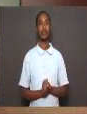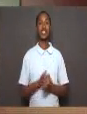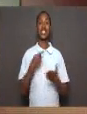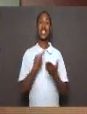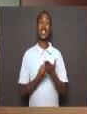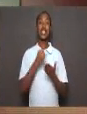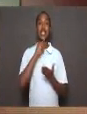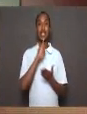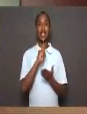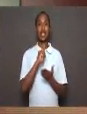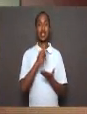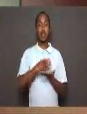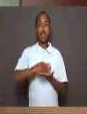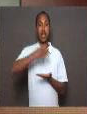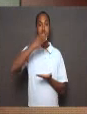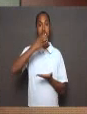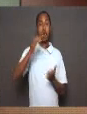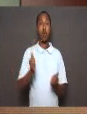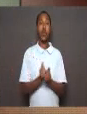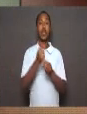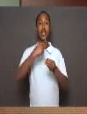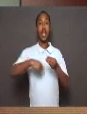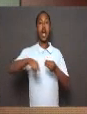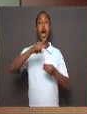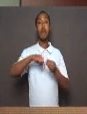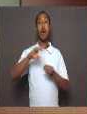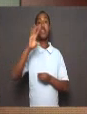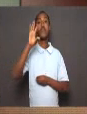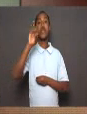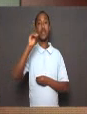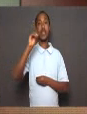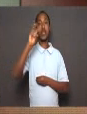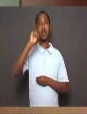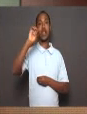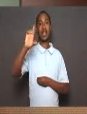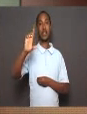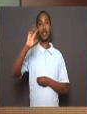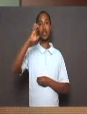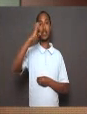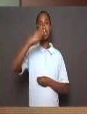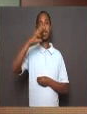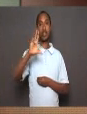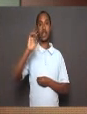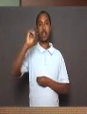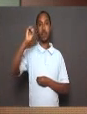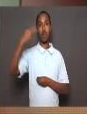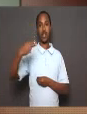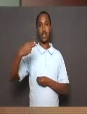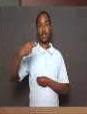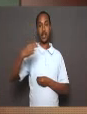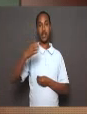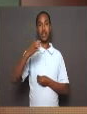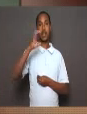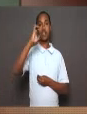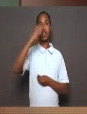This is a beaker filled with about 50 milliliters of methanol. As the